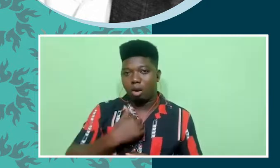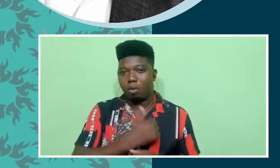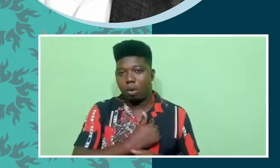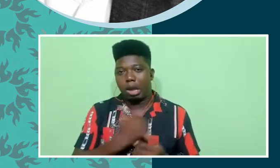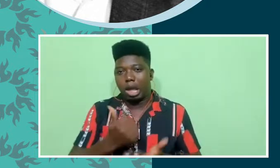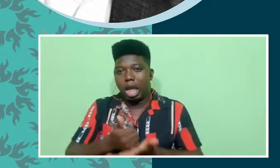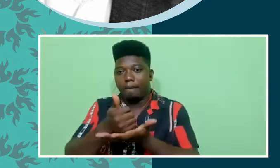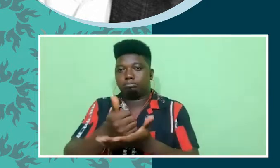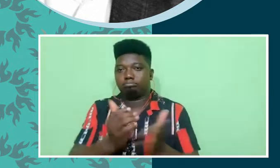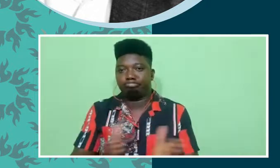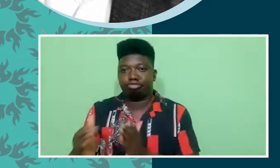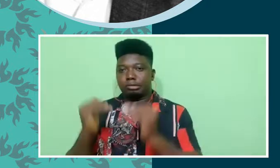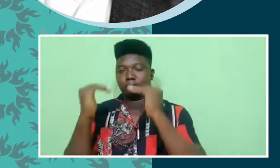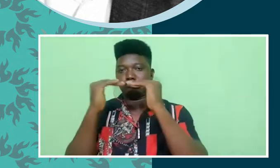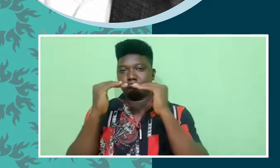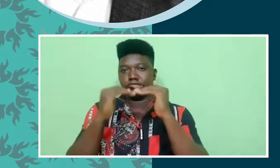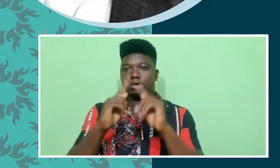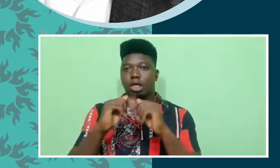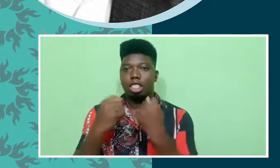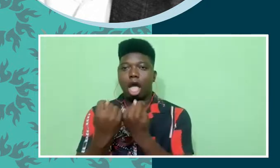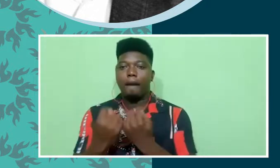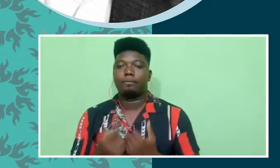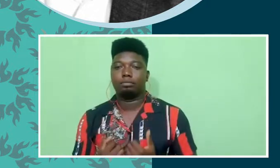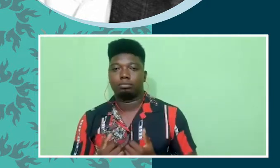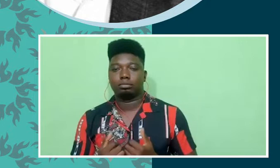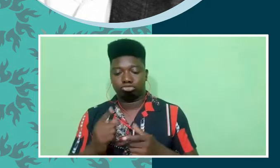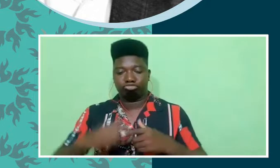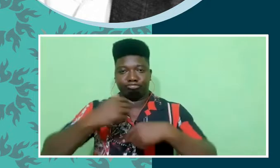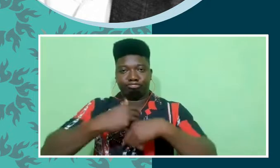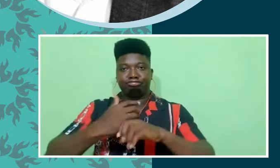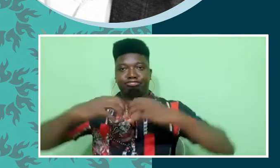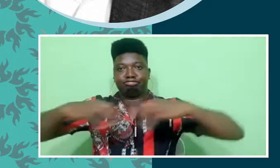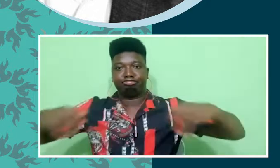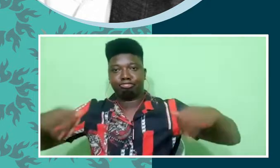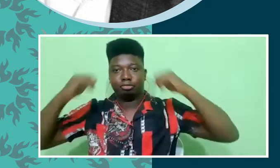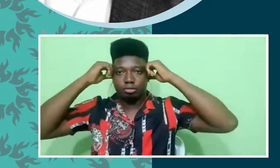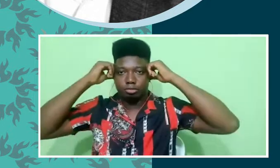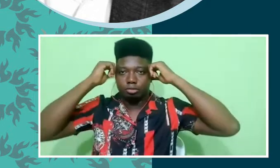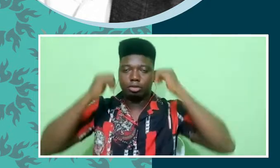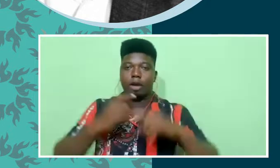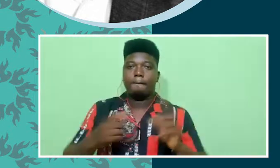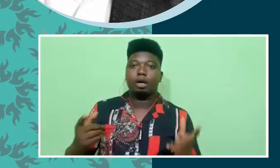more time and just creating the space. But candidly, if I'm